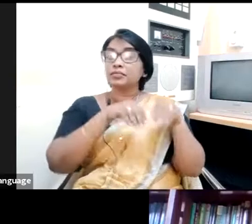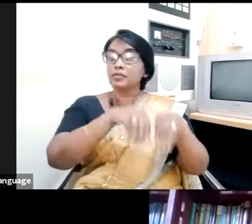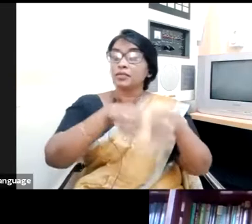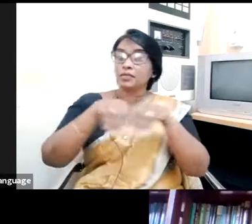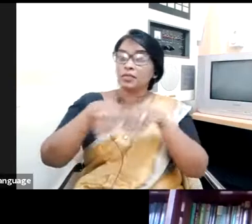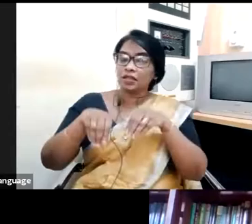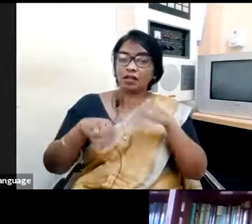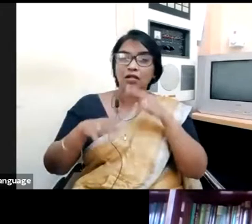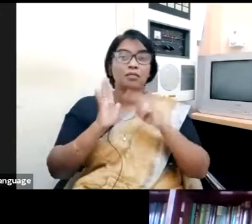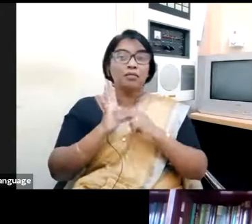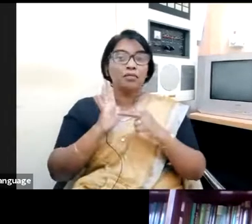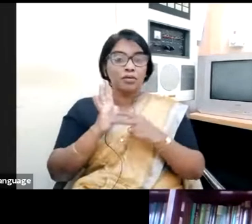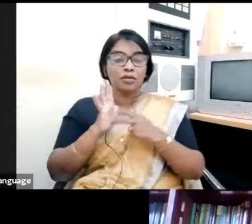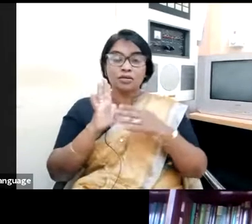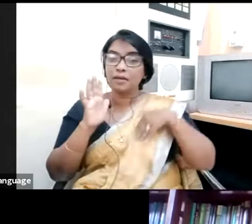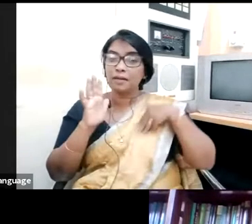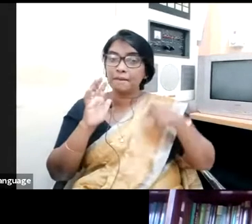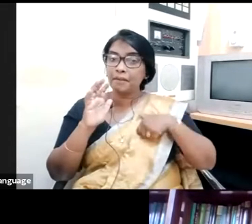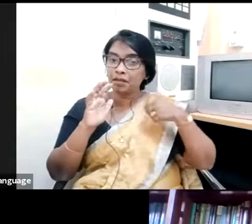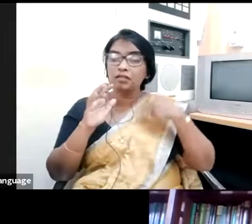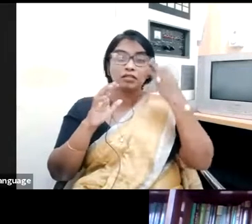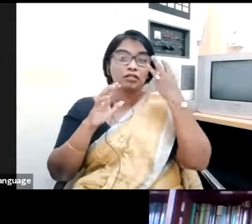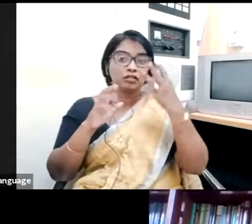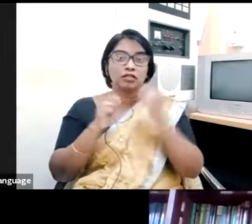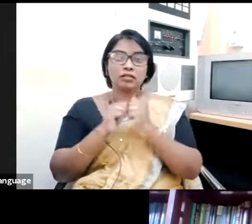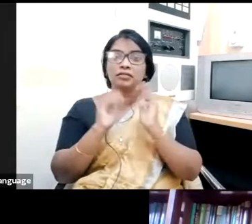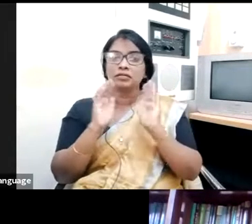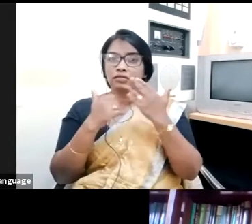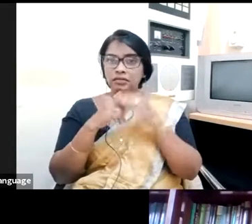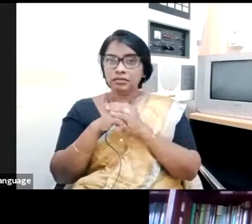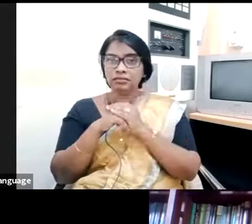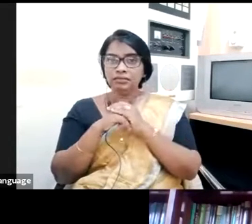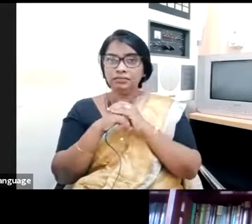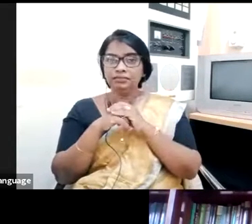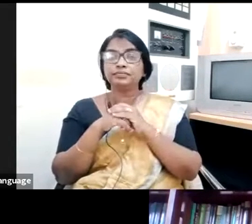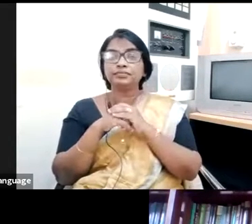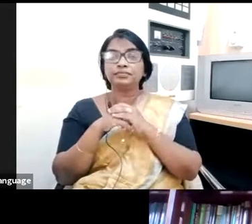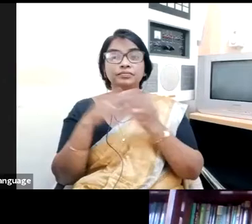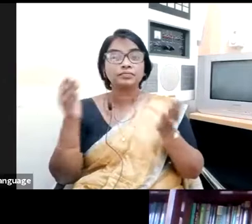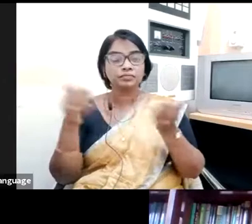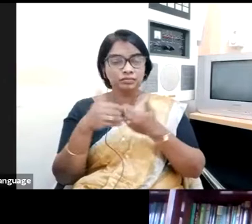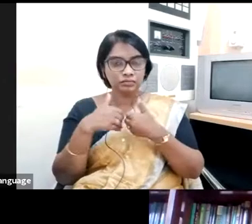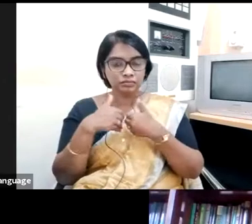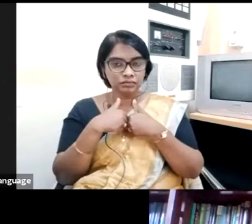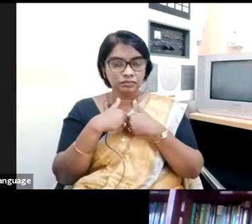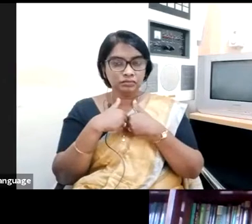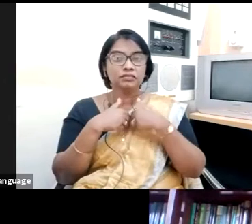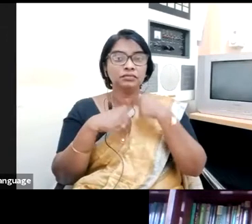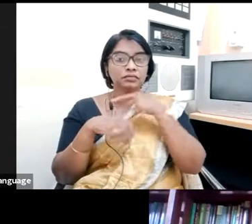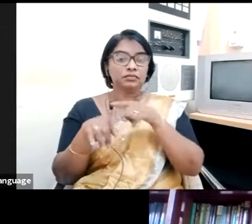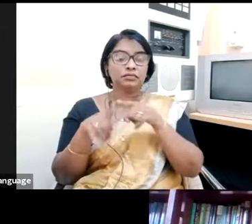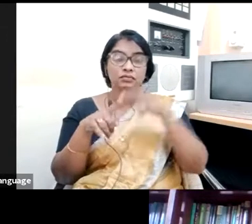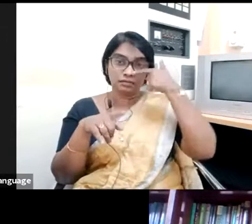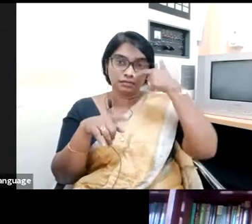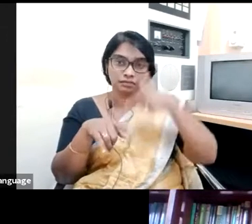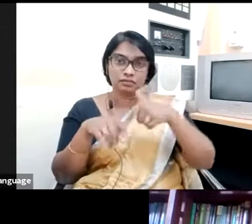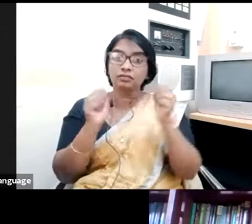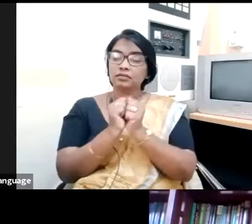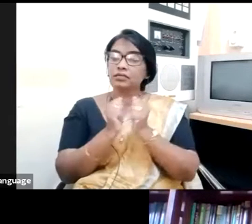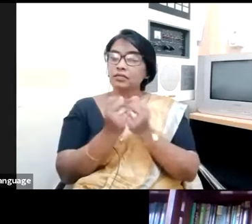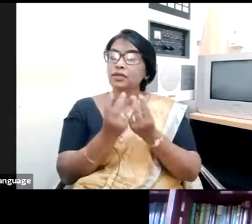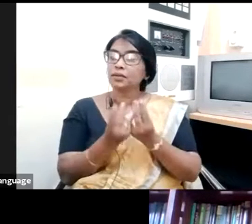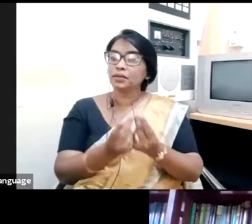gone into energy efficiency by introducing variable feed drives, and I'm happy to say